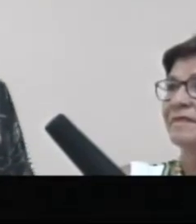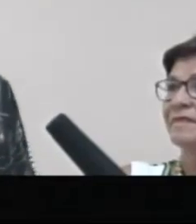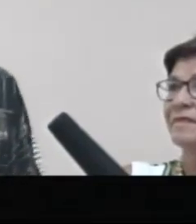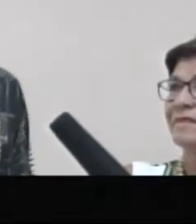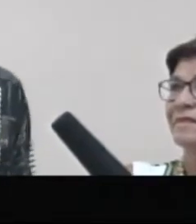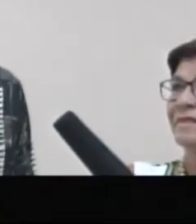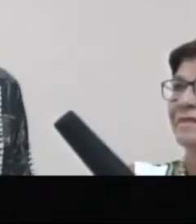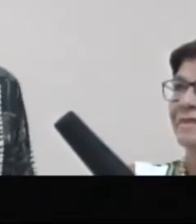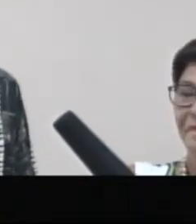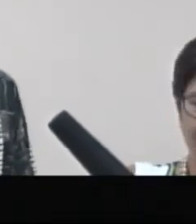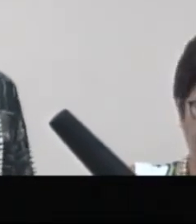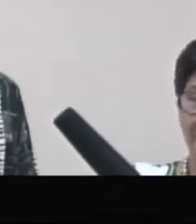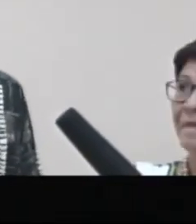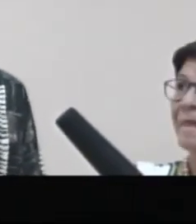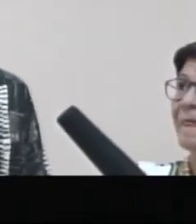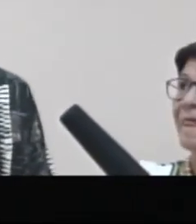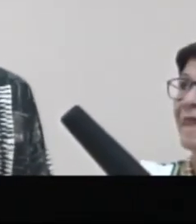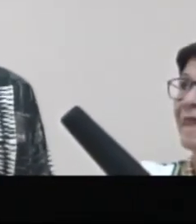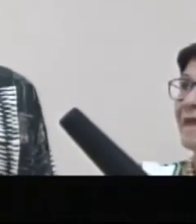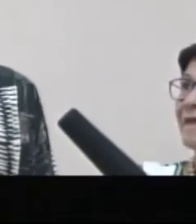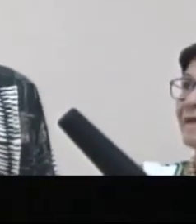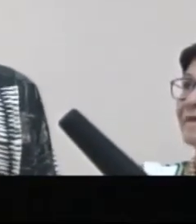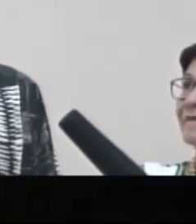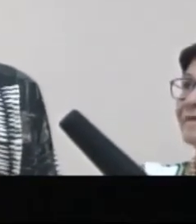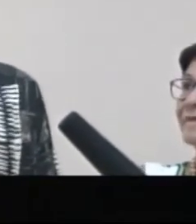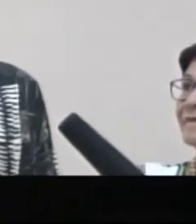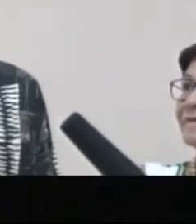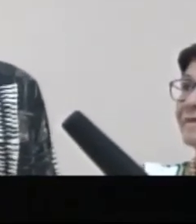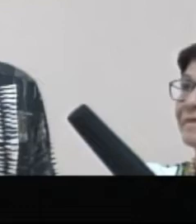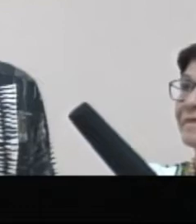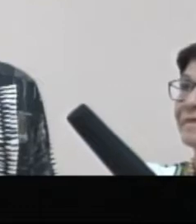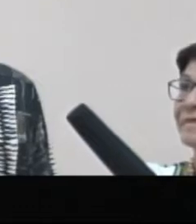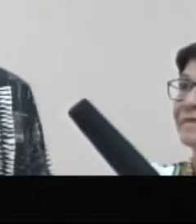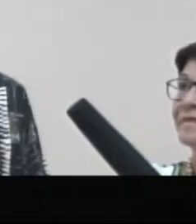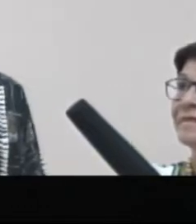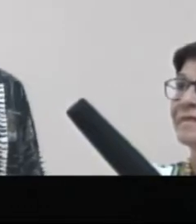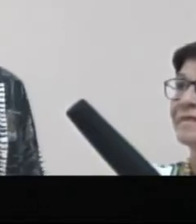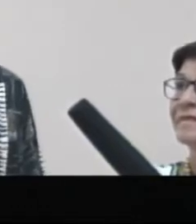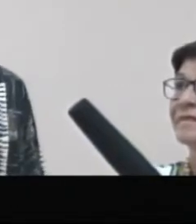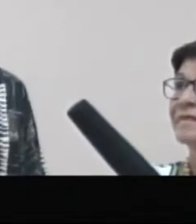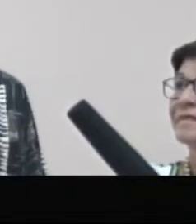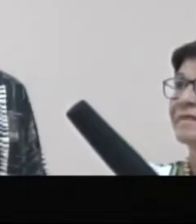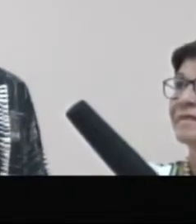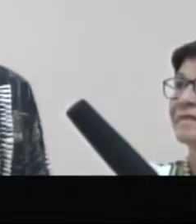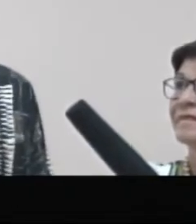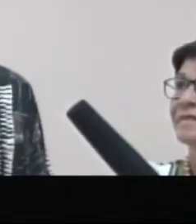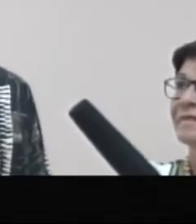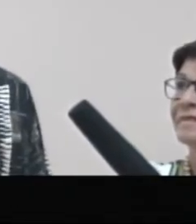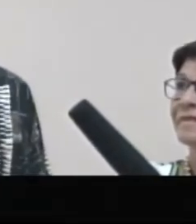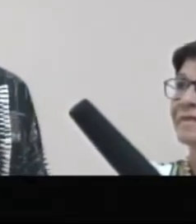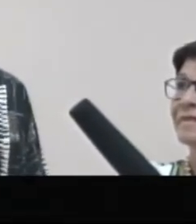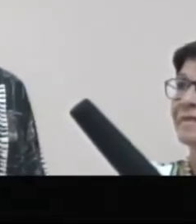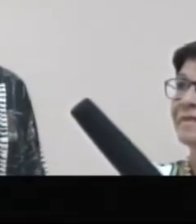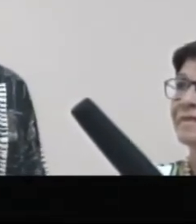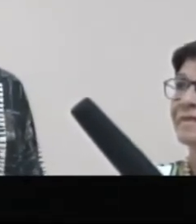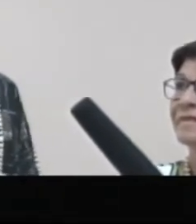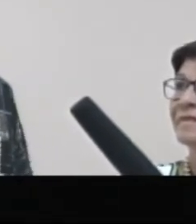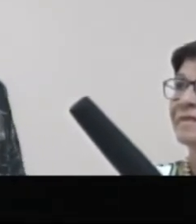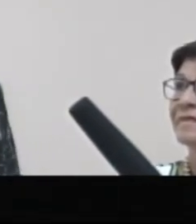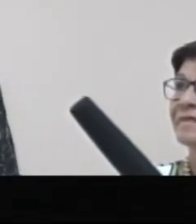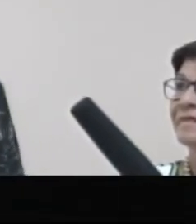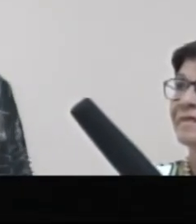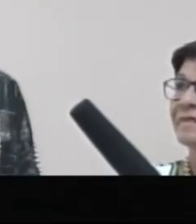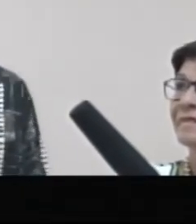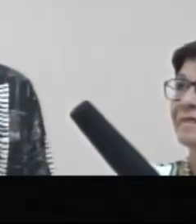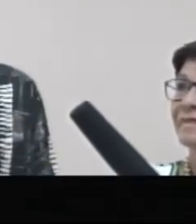Not only did we learn how to look at our organizations as a whole, but more importantly, we all got to look really deep into